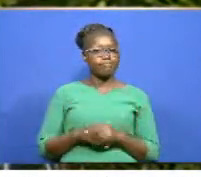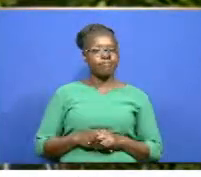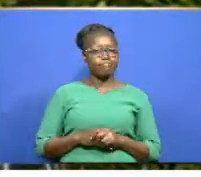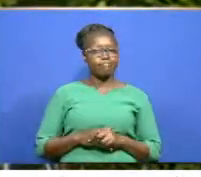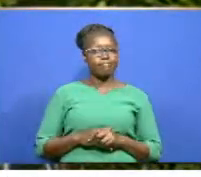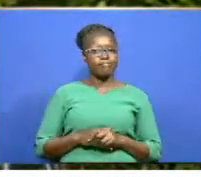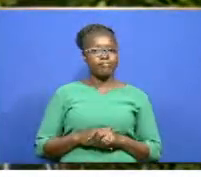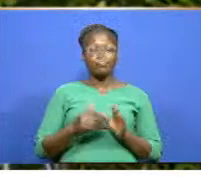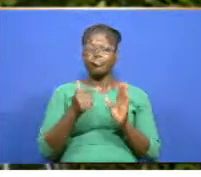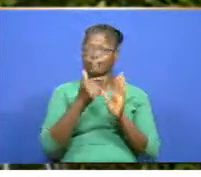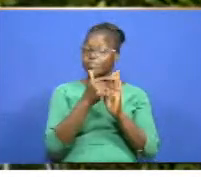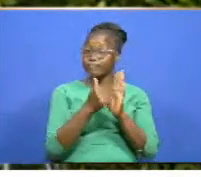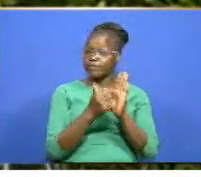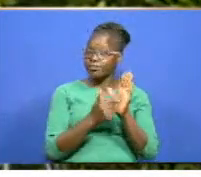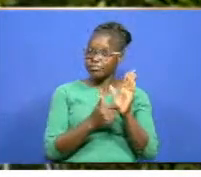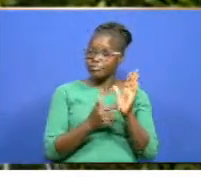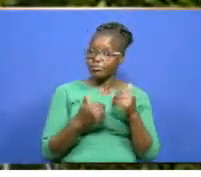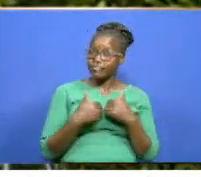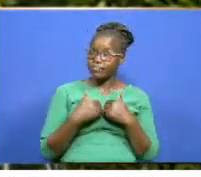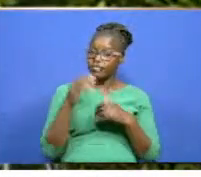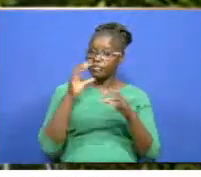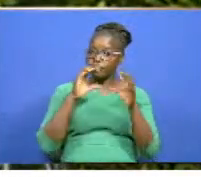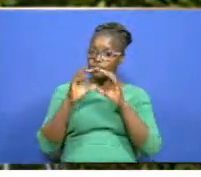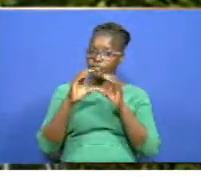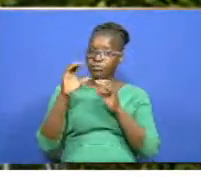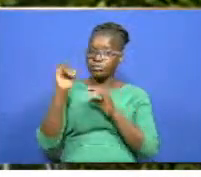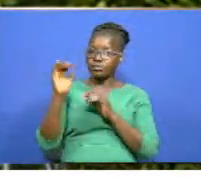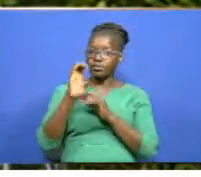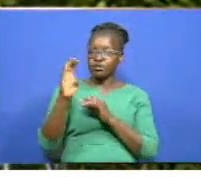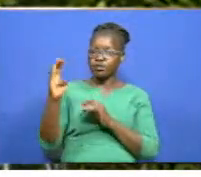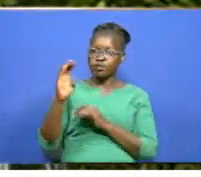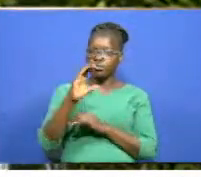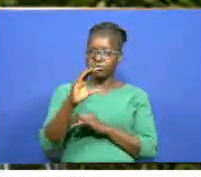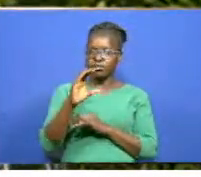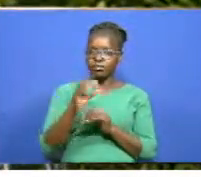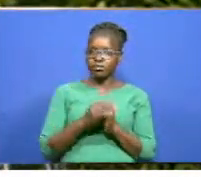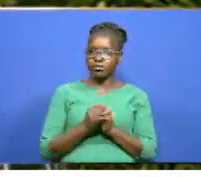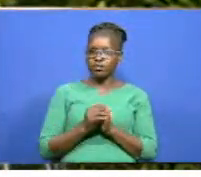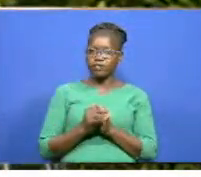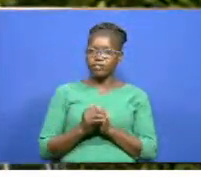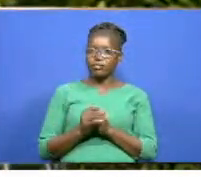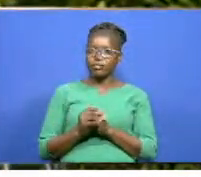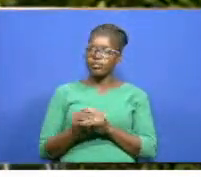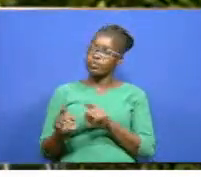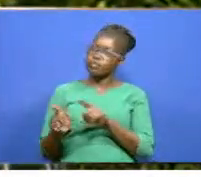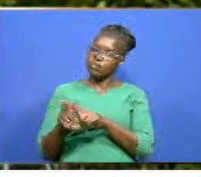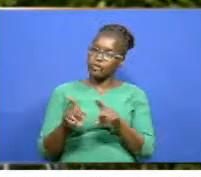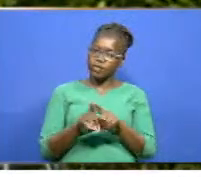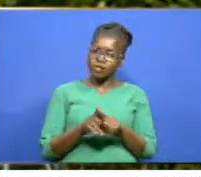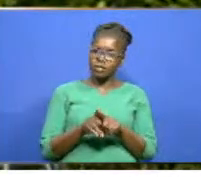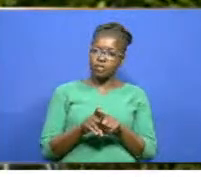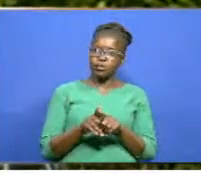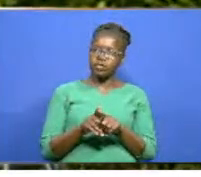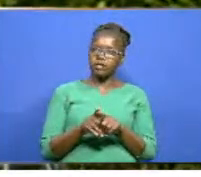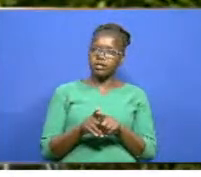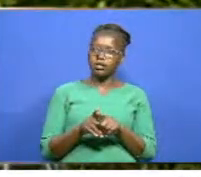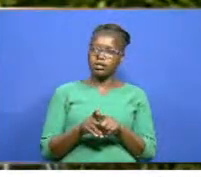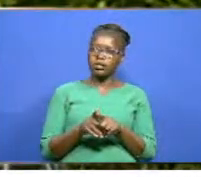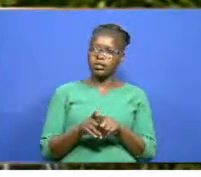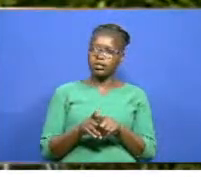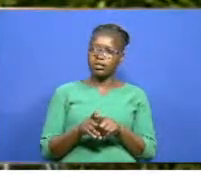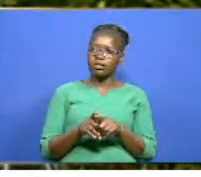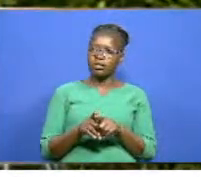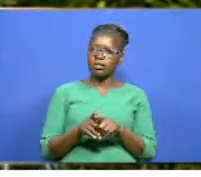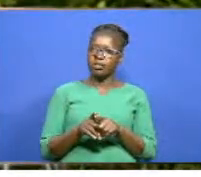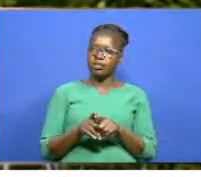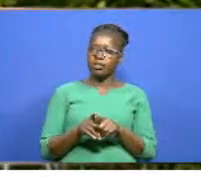We have the details. We have communicated to IABC. We also are being told that there